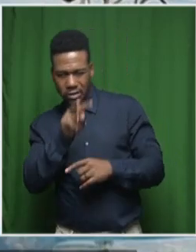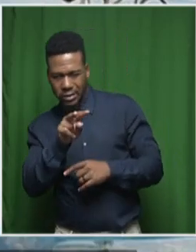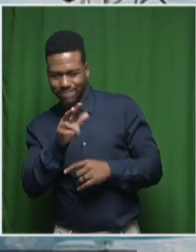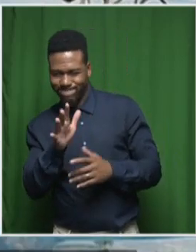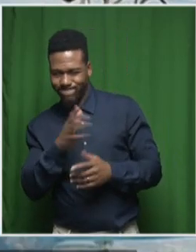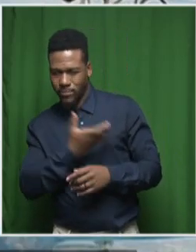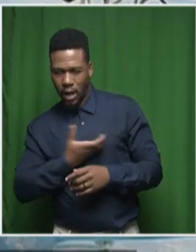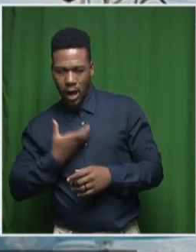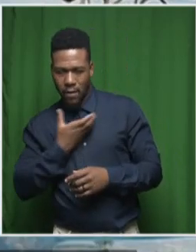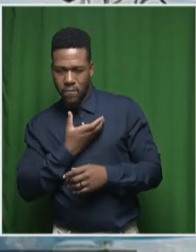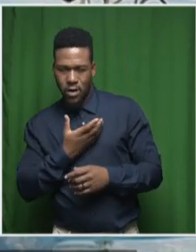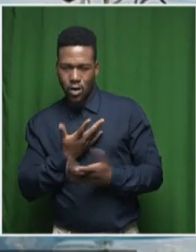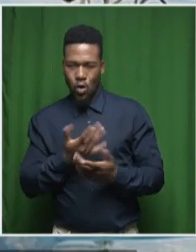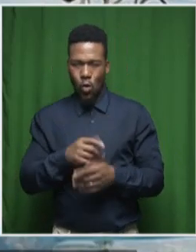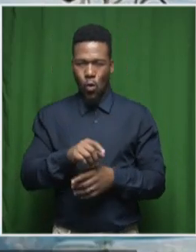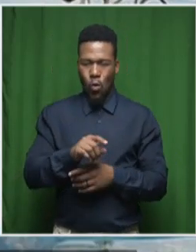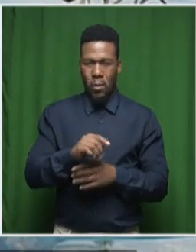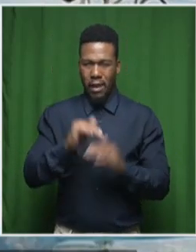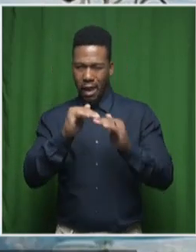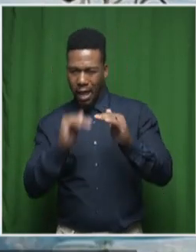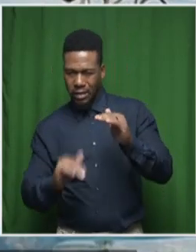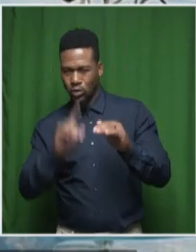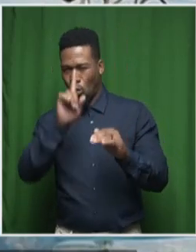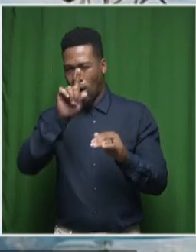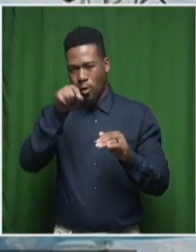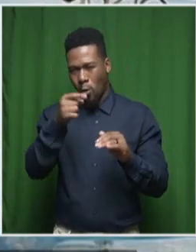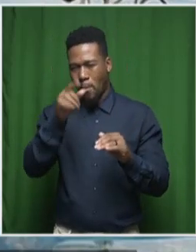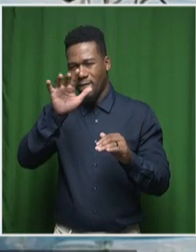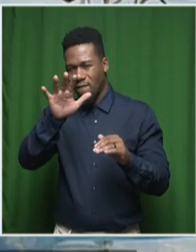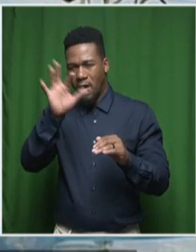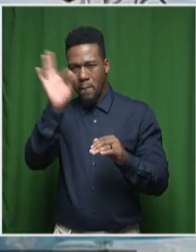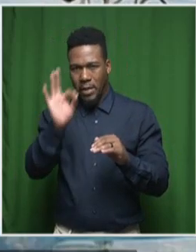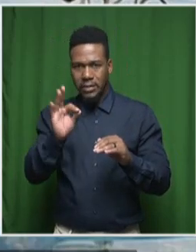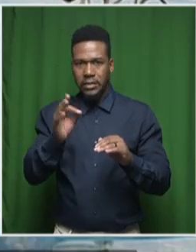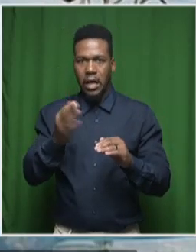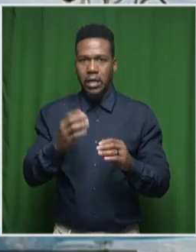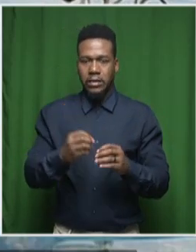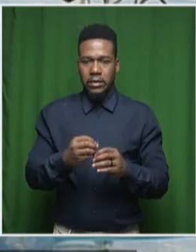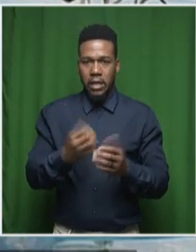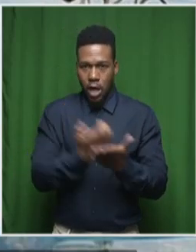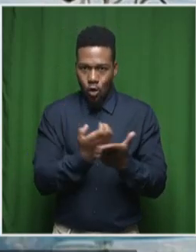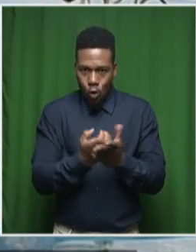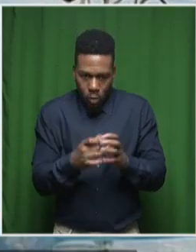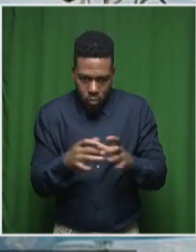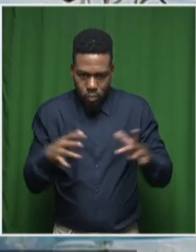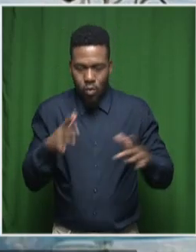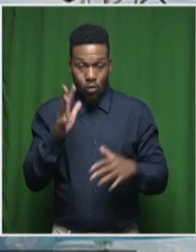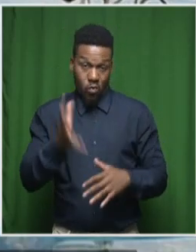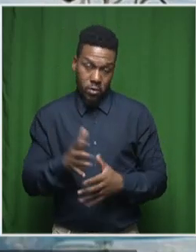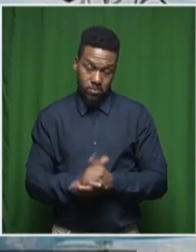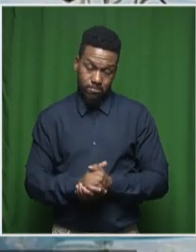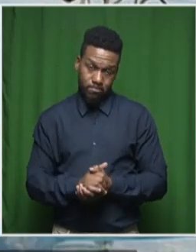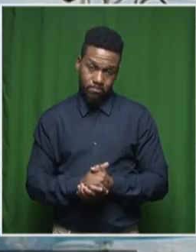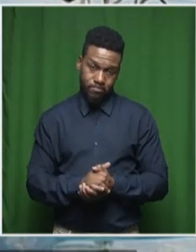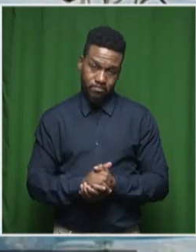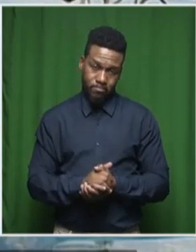comfortable below 1.5% GDP growth for 2024 in this instance.